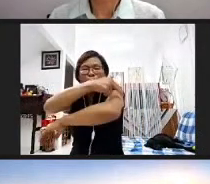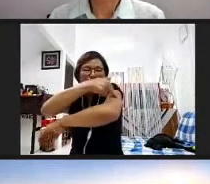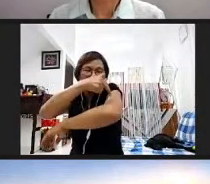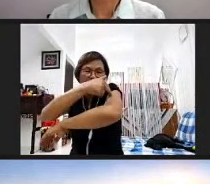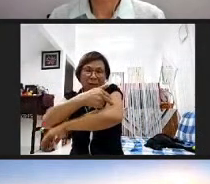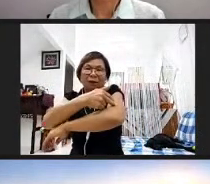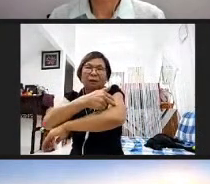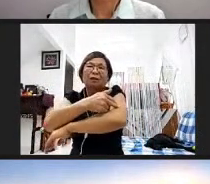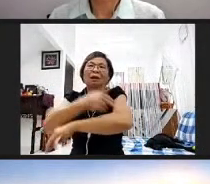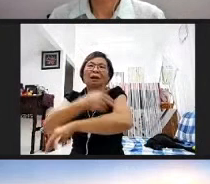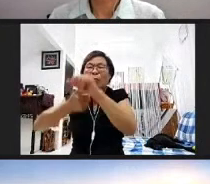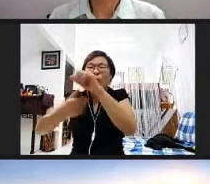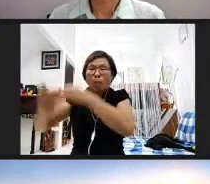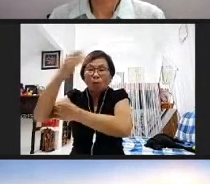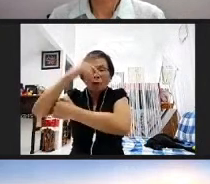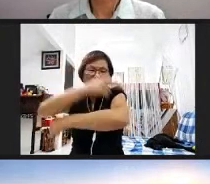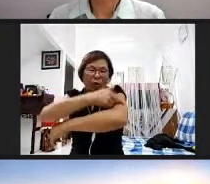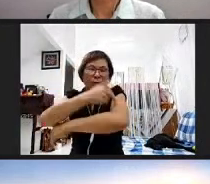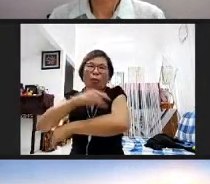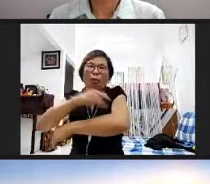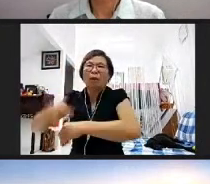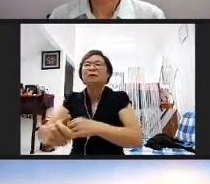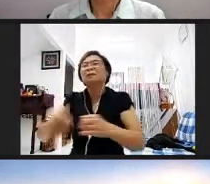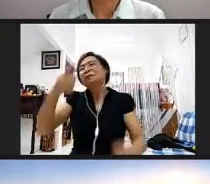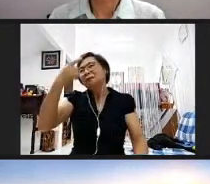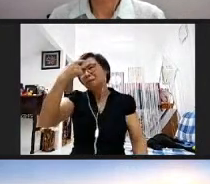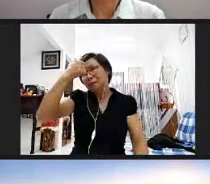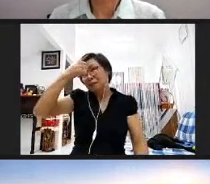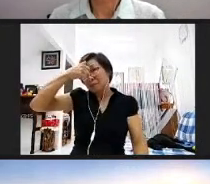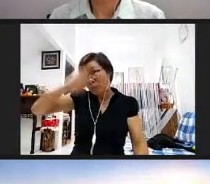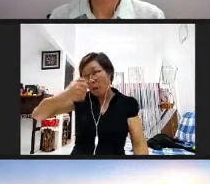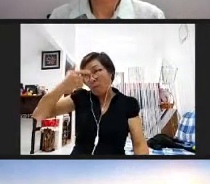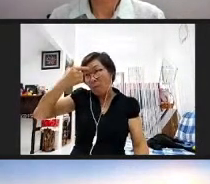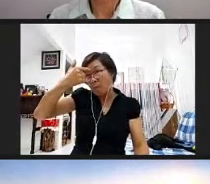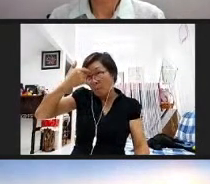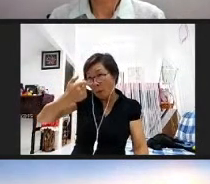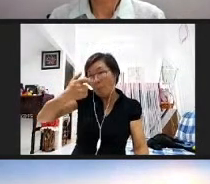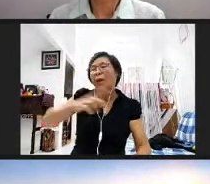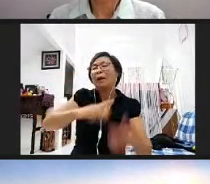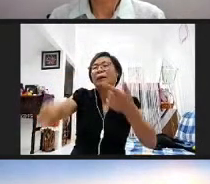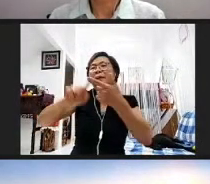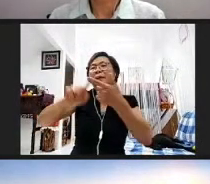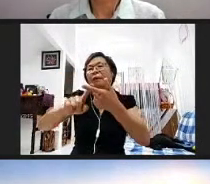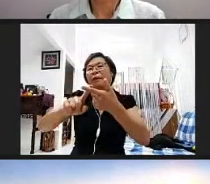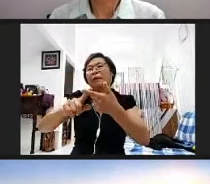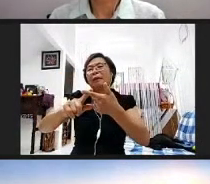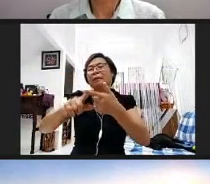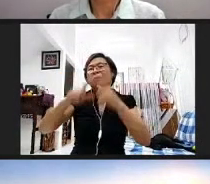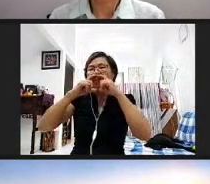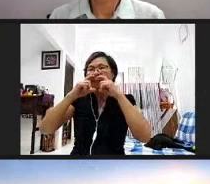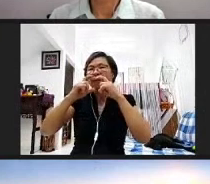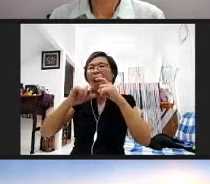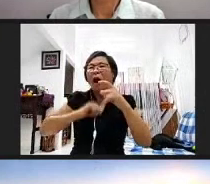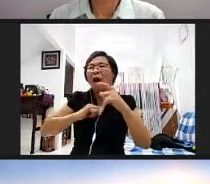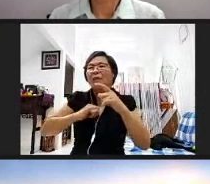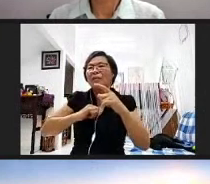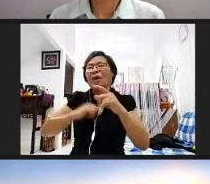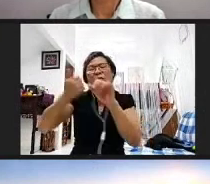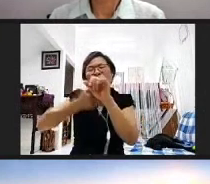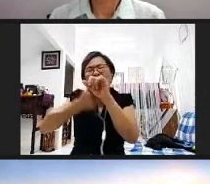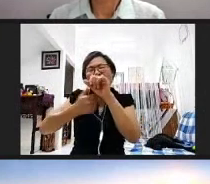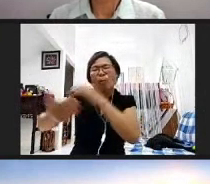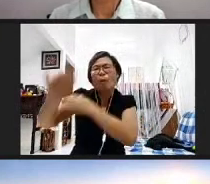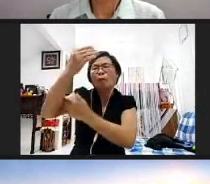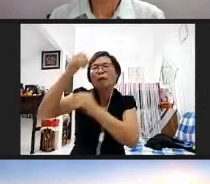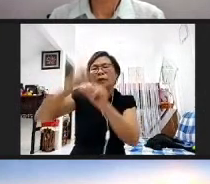have to do the scanning, check the temperature, and you do the declaration. I have this practice that every morning when